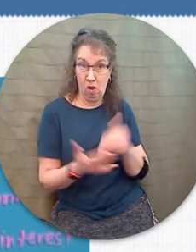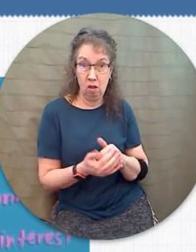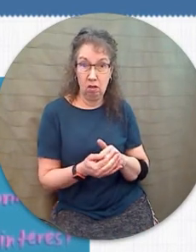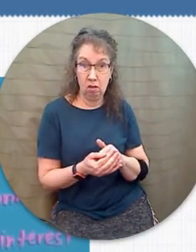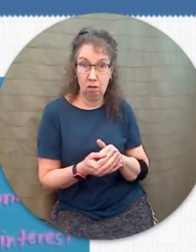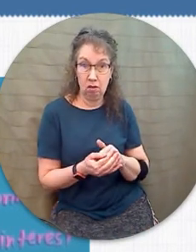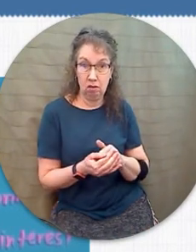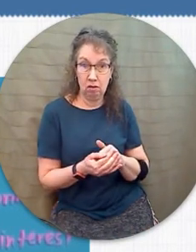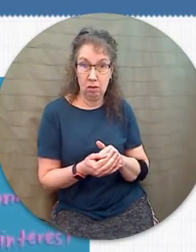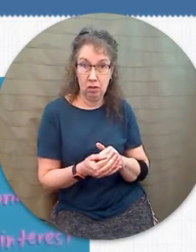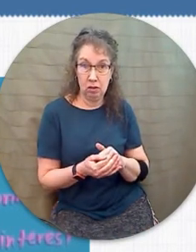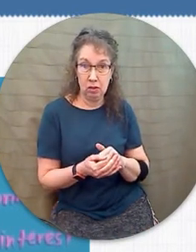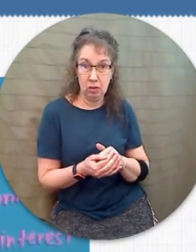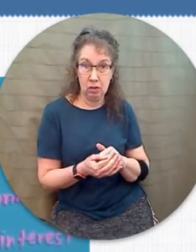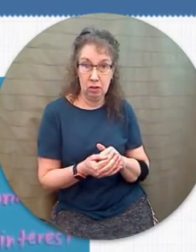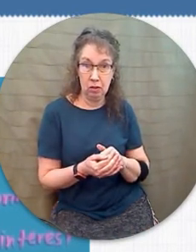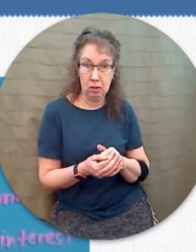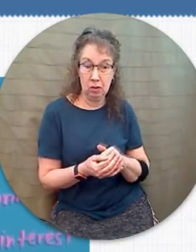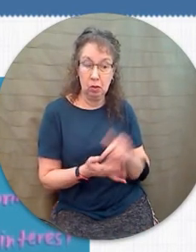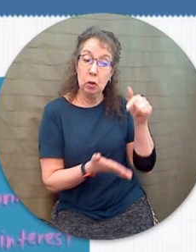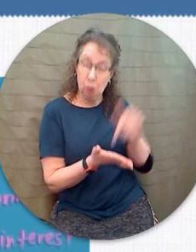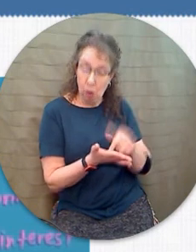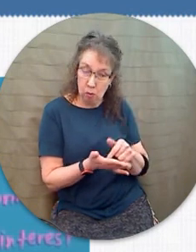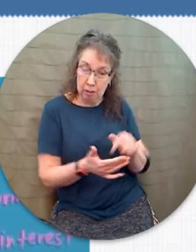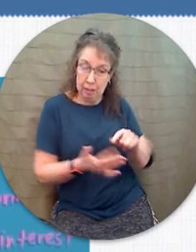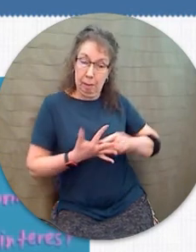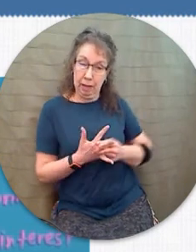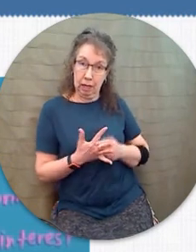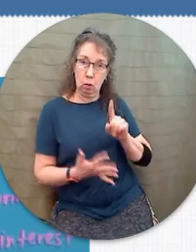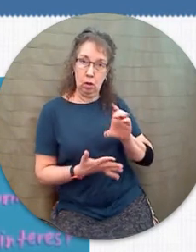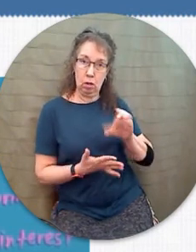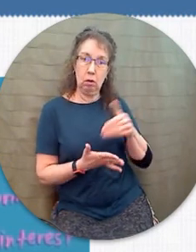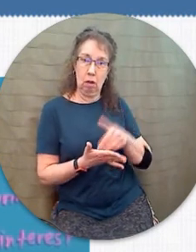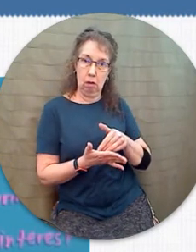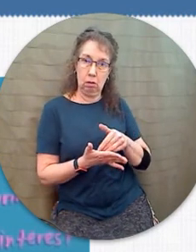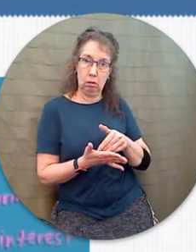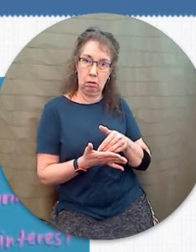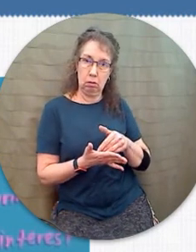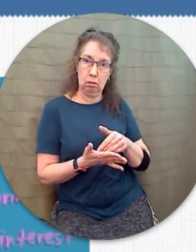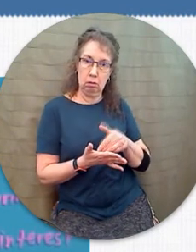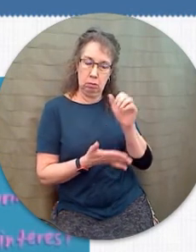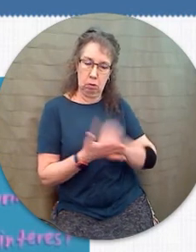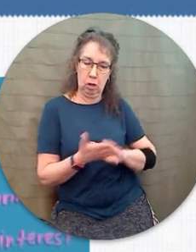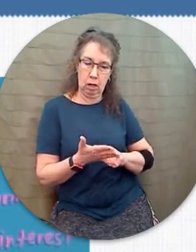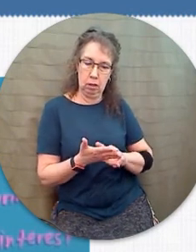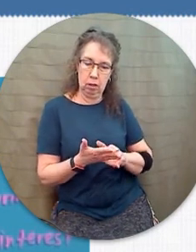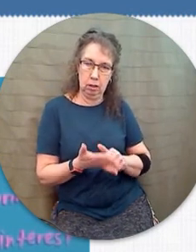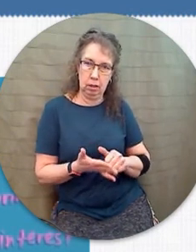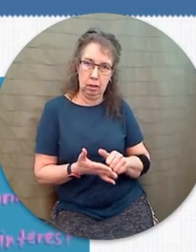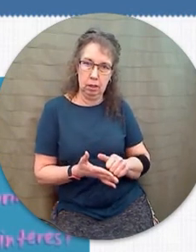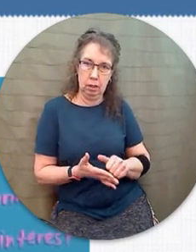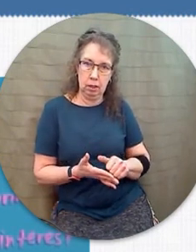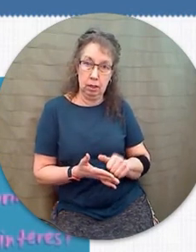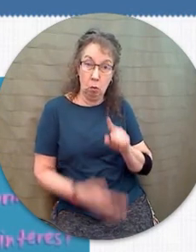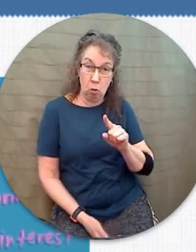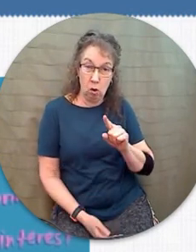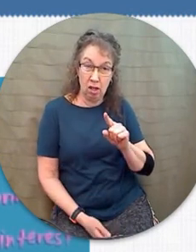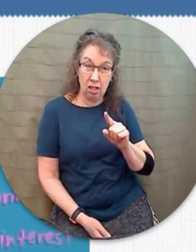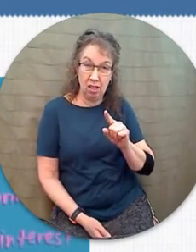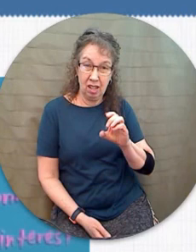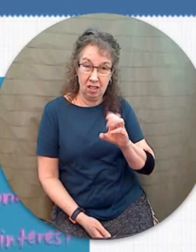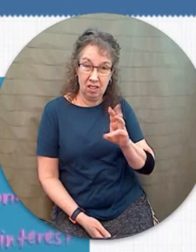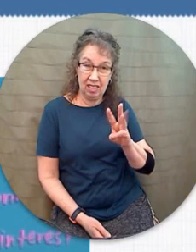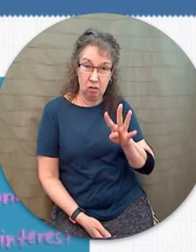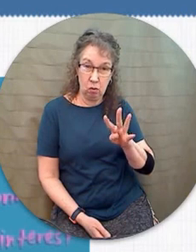Right? So the amount you owed originally was $100,000. And then we subtract this out. This is